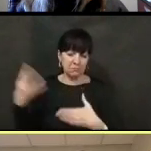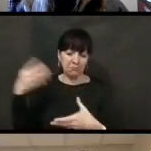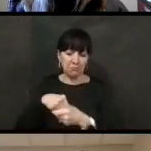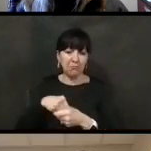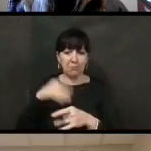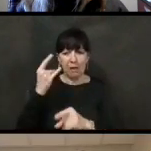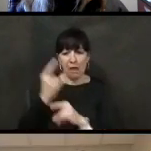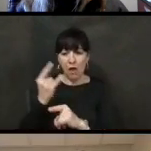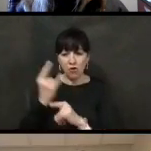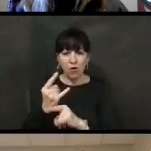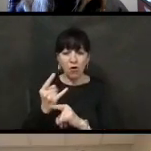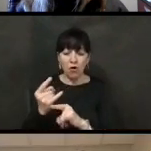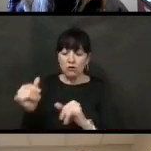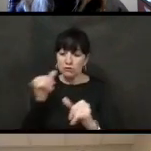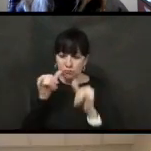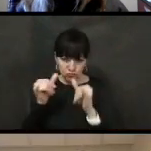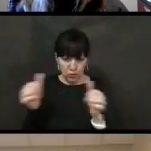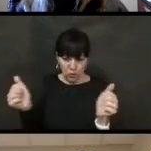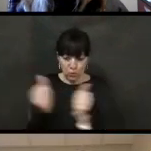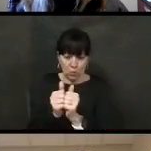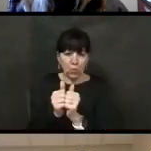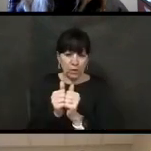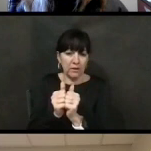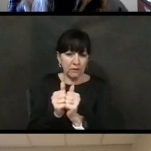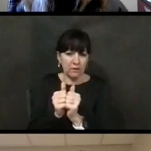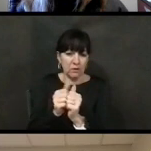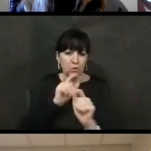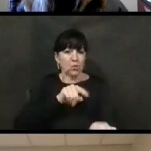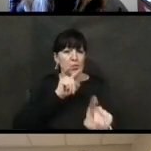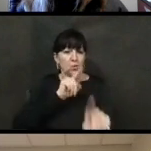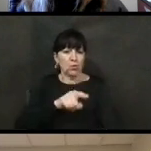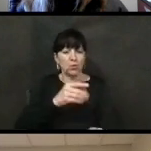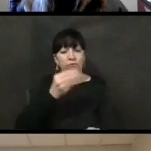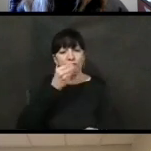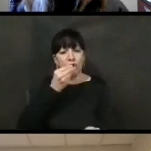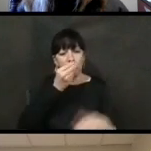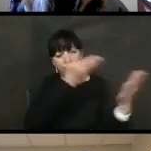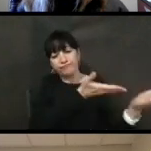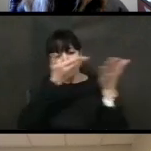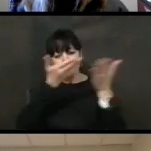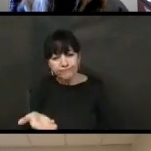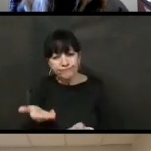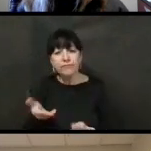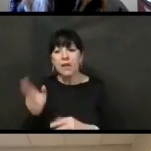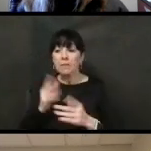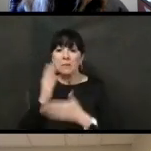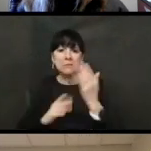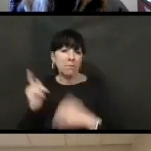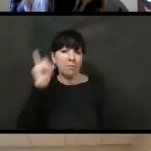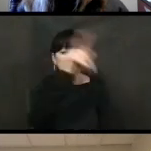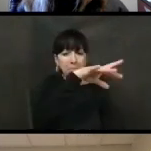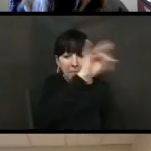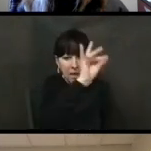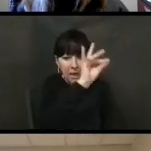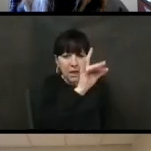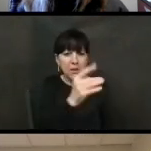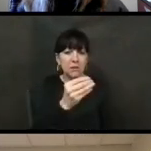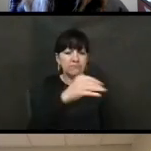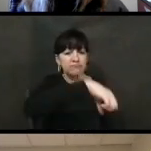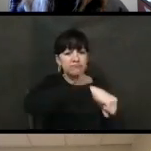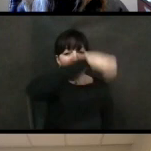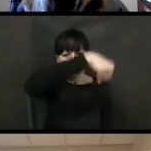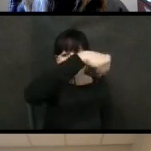Thank you, Damian. And a follow-up for you from the live stream comments here. Brenna says, other states are opening with restrictions on